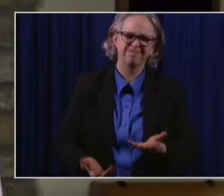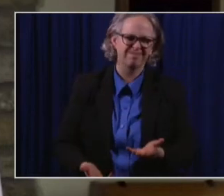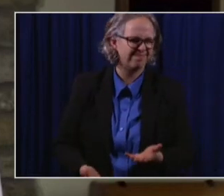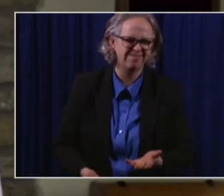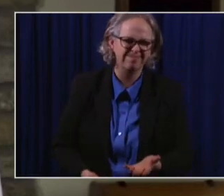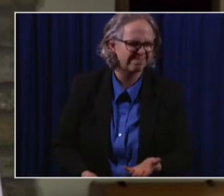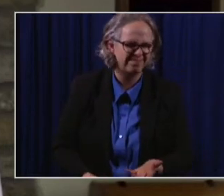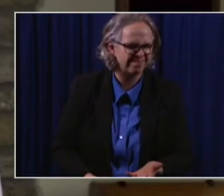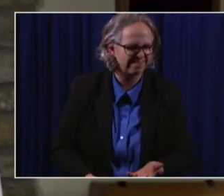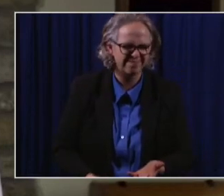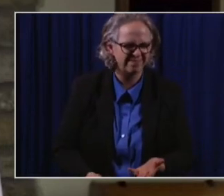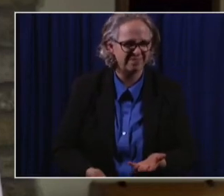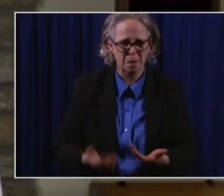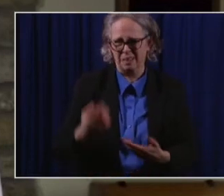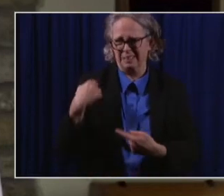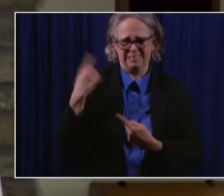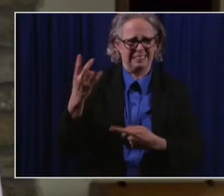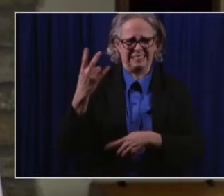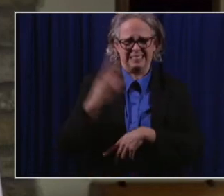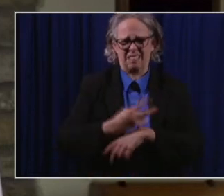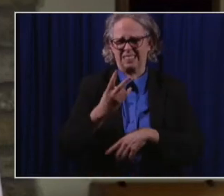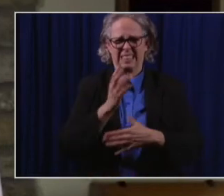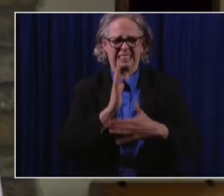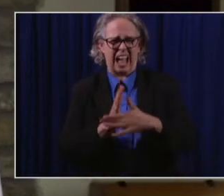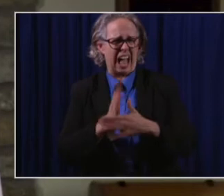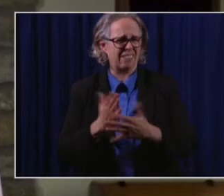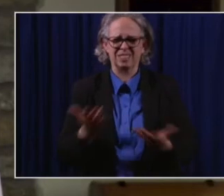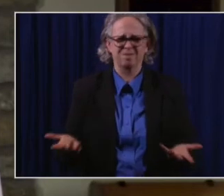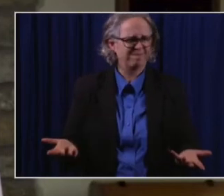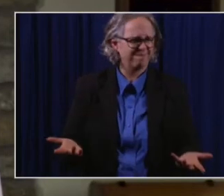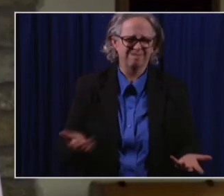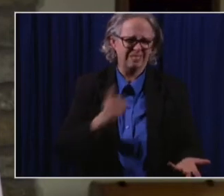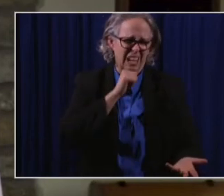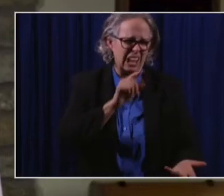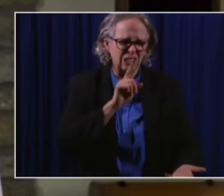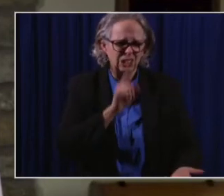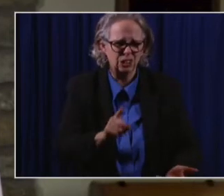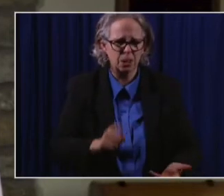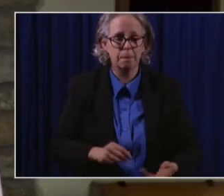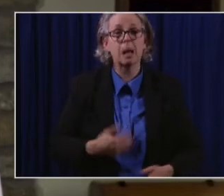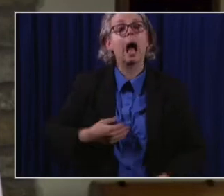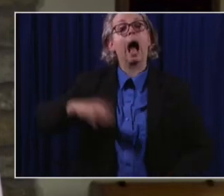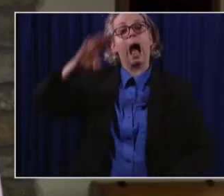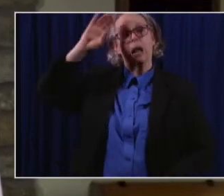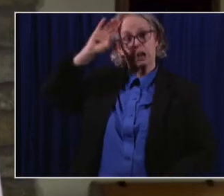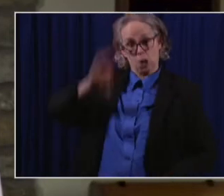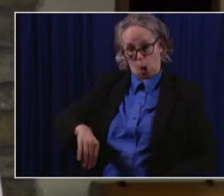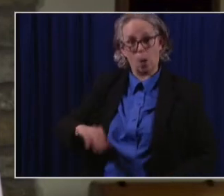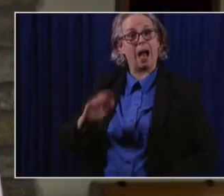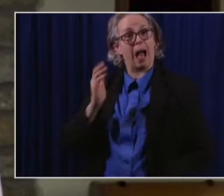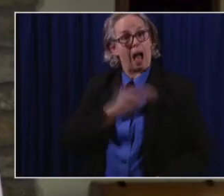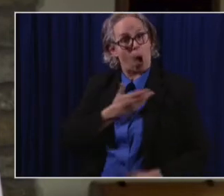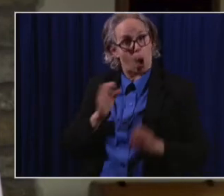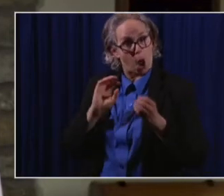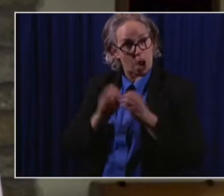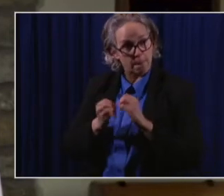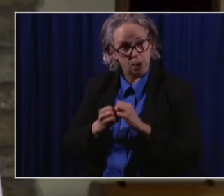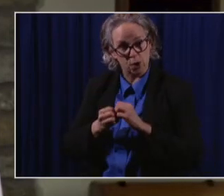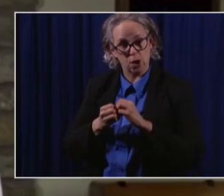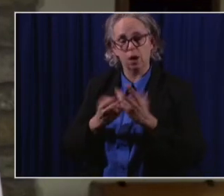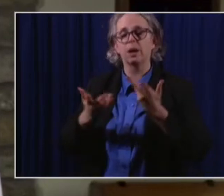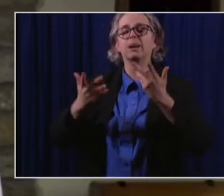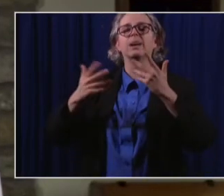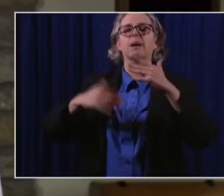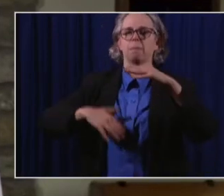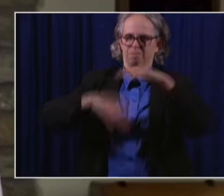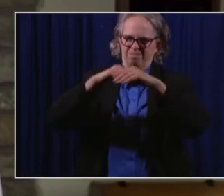days, but or last 10 days, but we're significantly higher than we were. We've sort of hit a plateau. Now we got to kick this thing